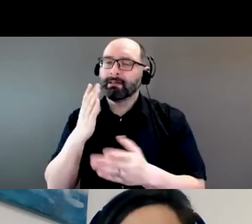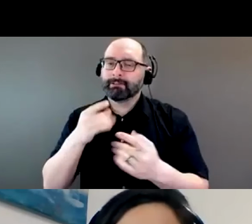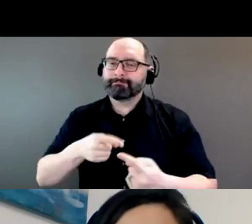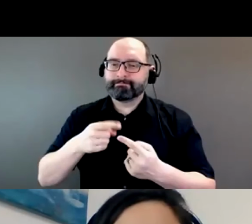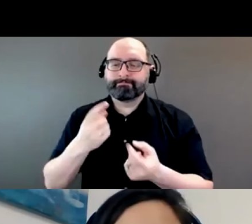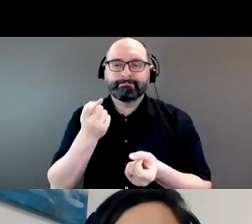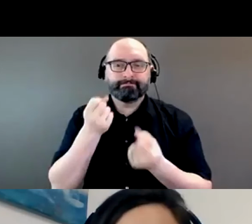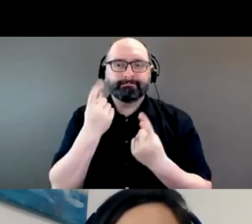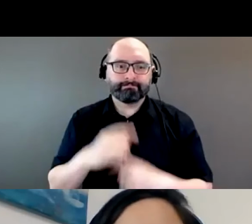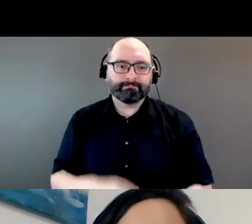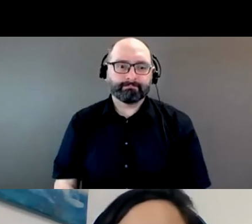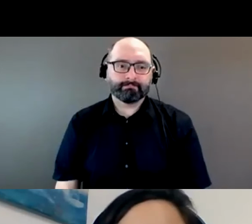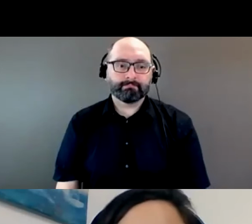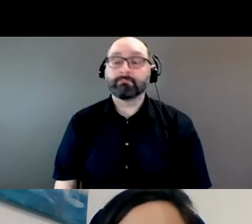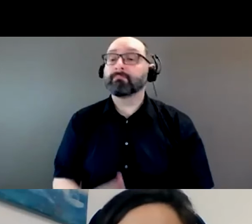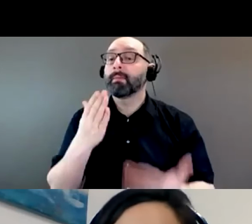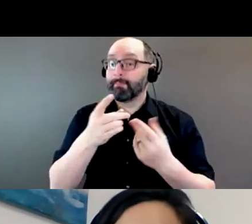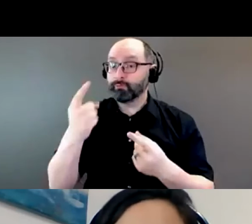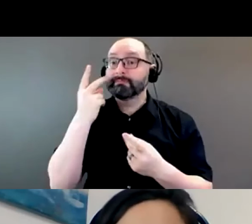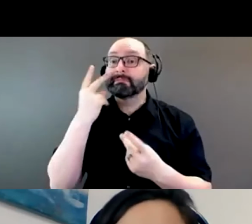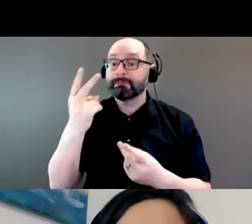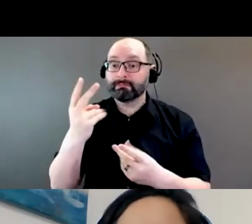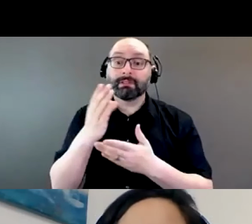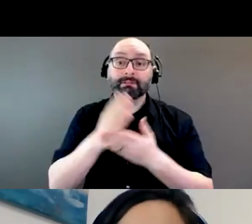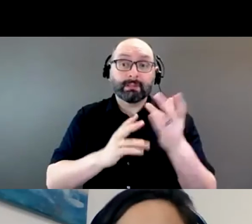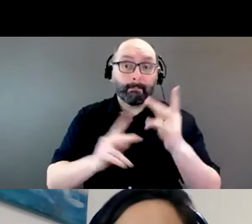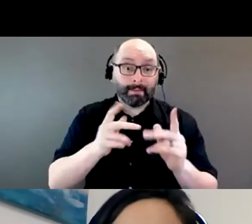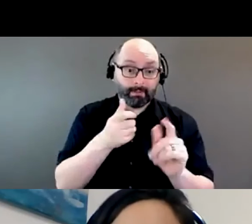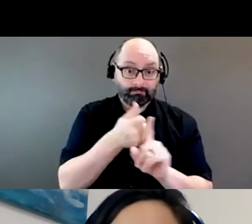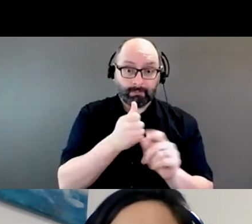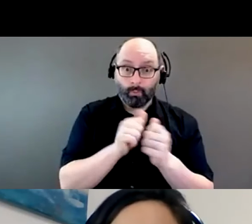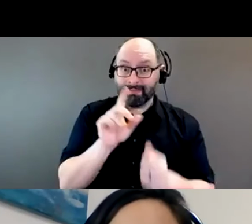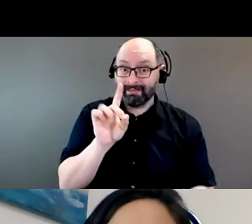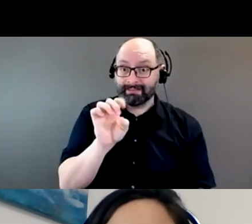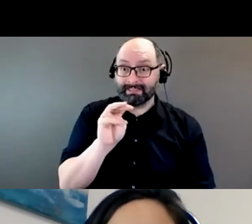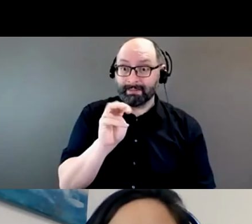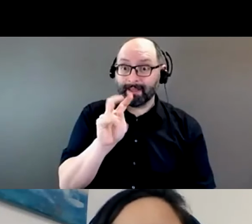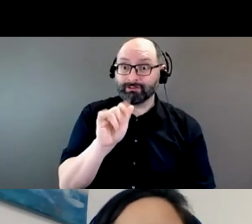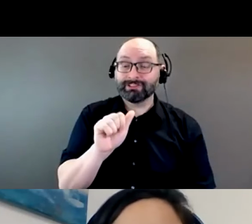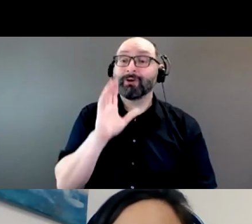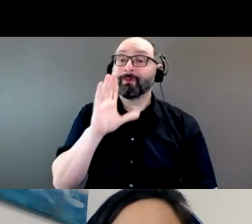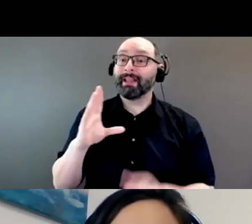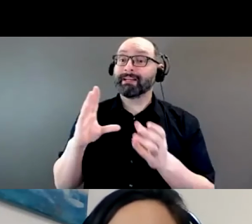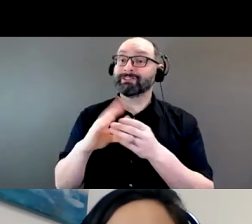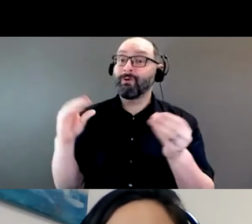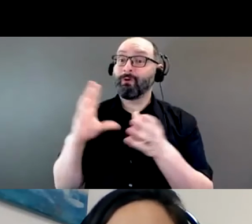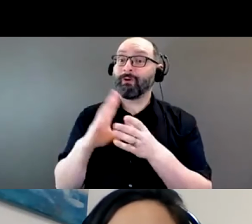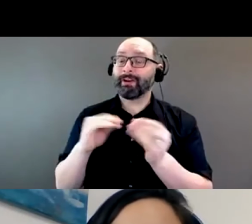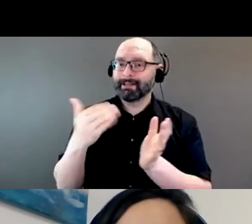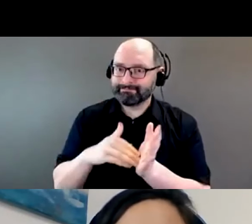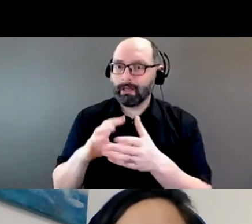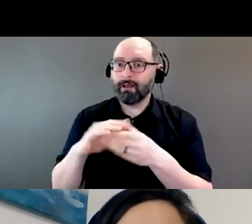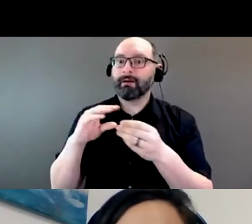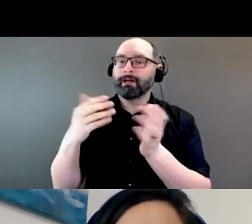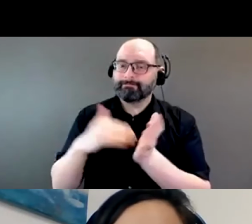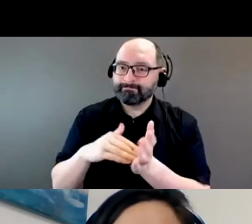As I'm sure many people have seen, individuals with dementia may repeat the stories that they've told, lose their train of thought,